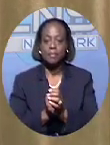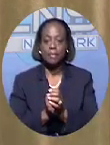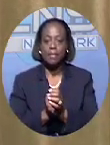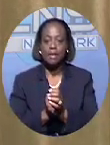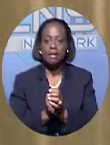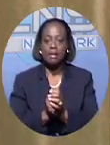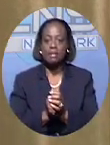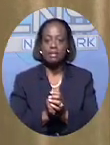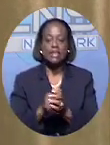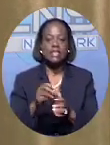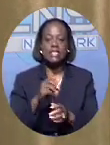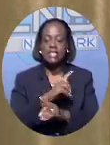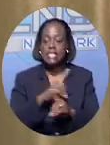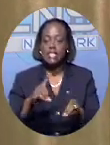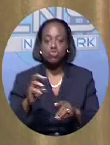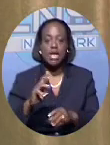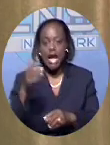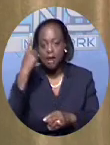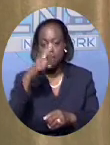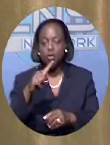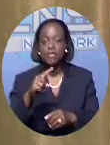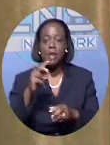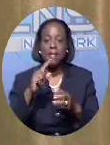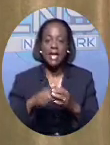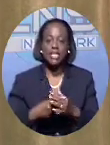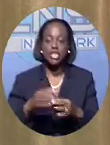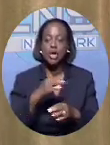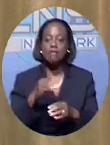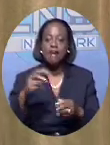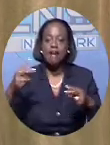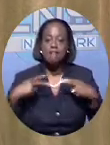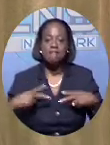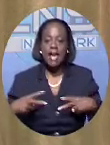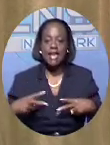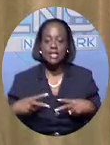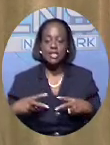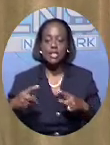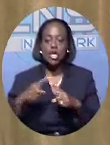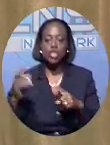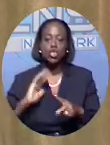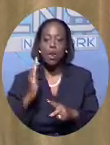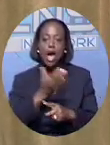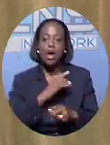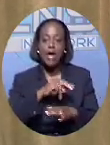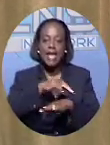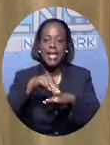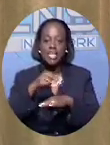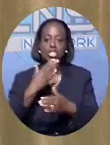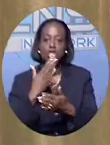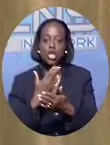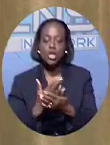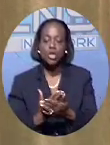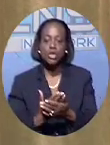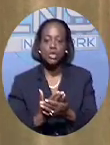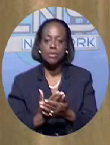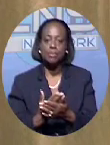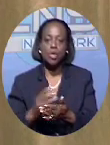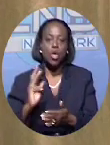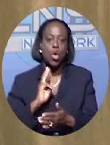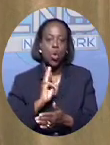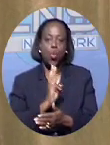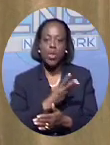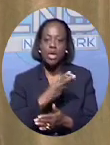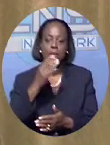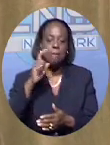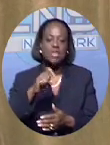a disregard for the implication of violence to our national good. We must not